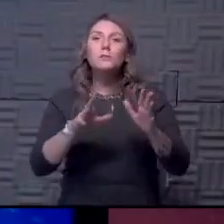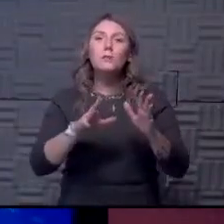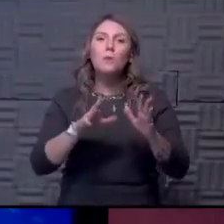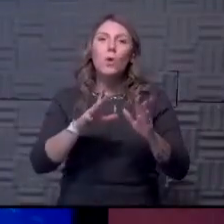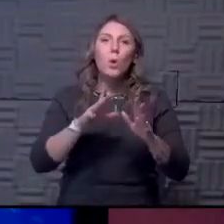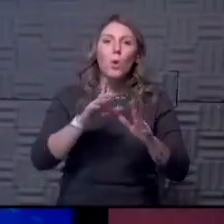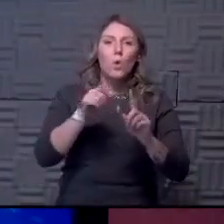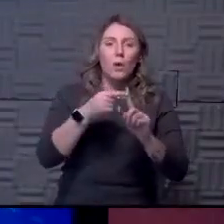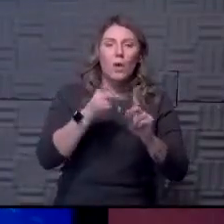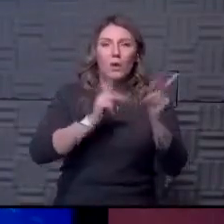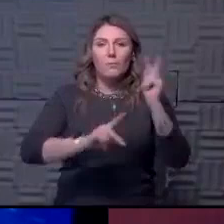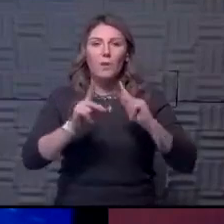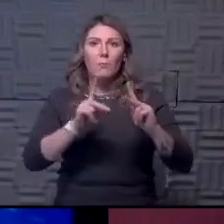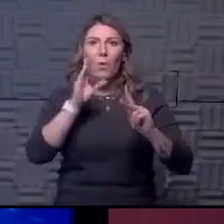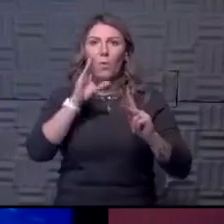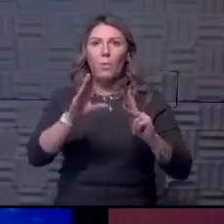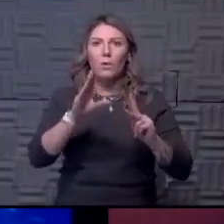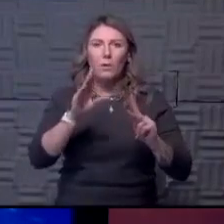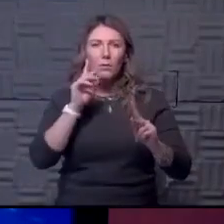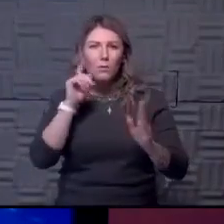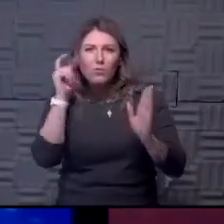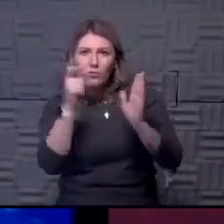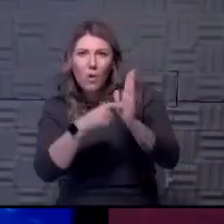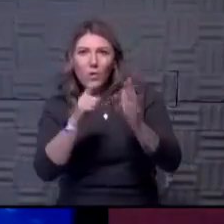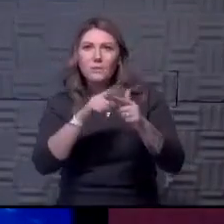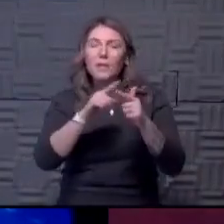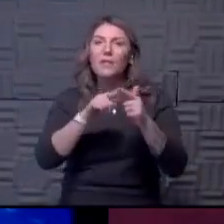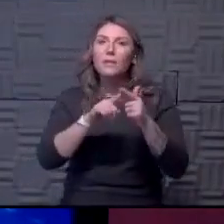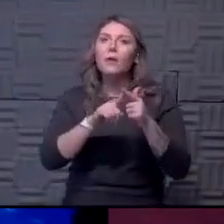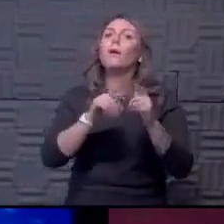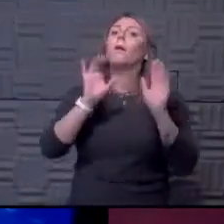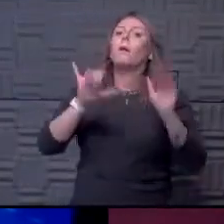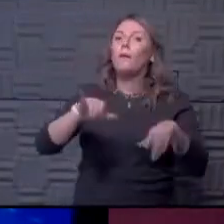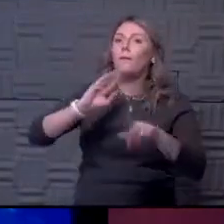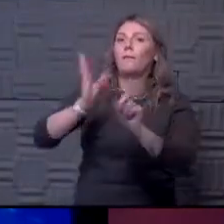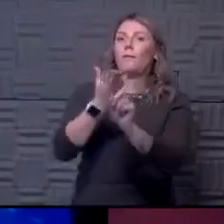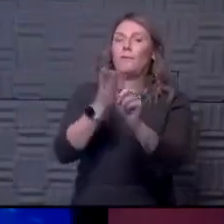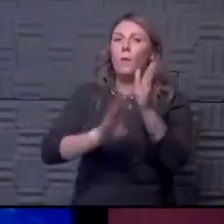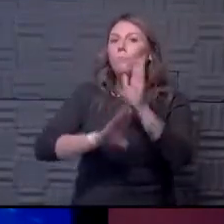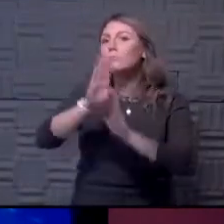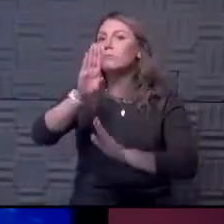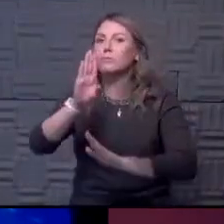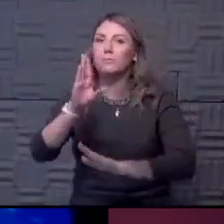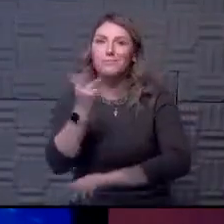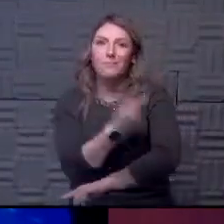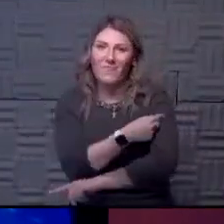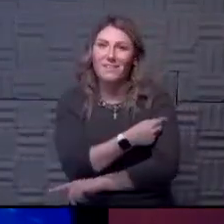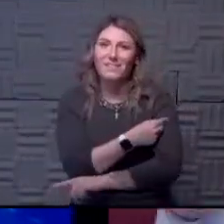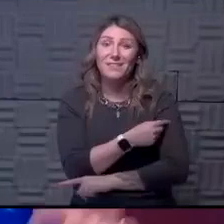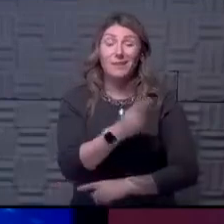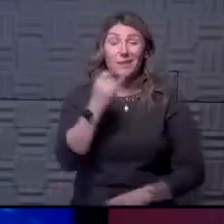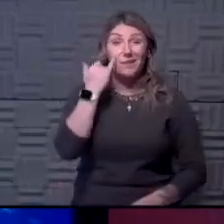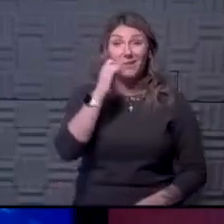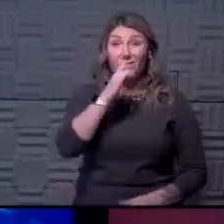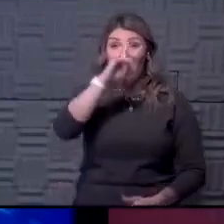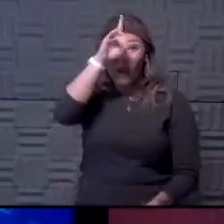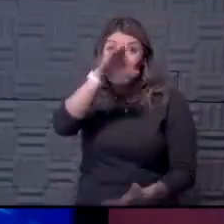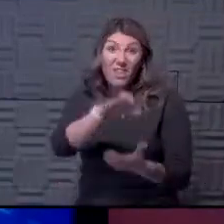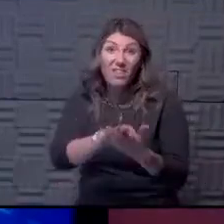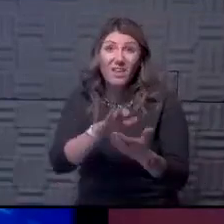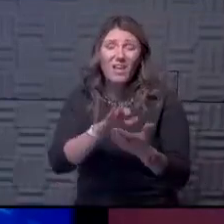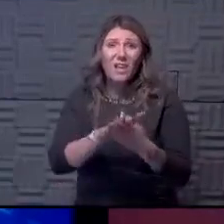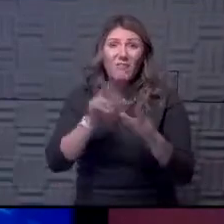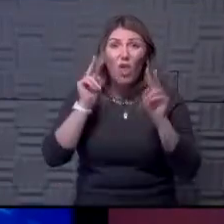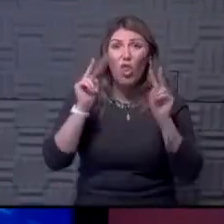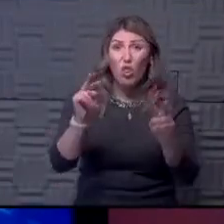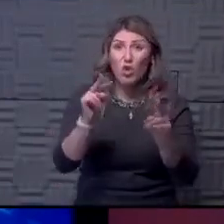pushes people toward vaccination. I think that's really important. And if you don't believe us here in the hospital, go look at the nursing home data, because